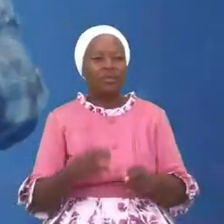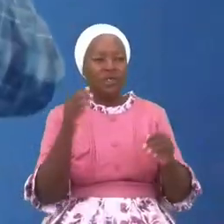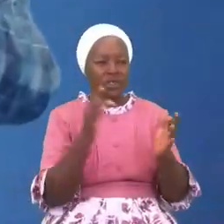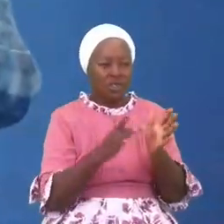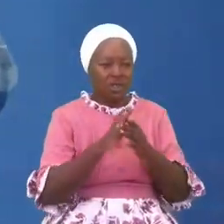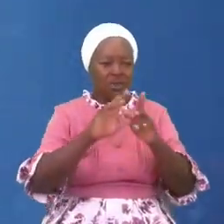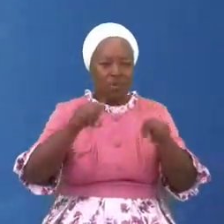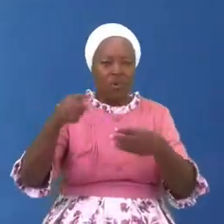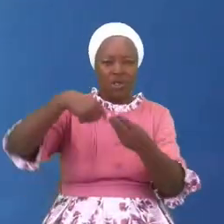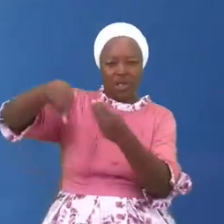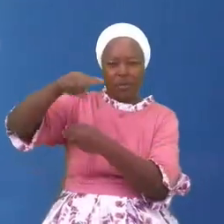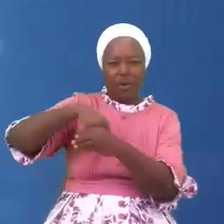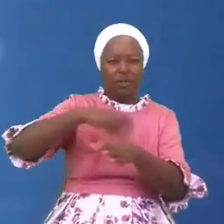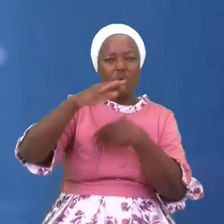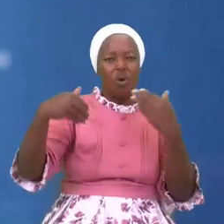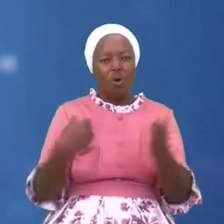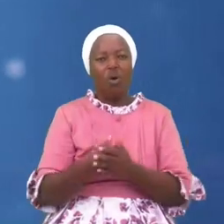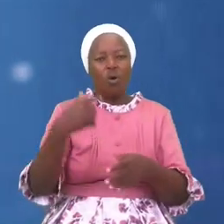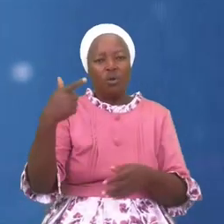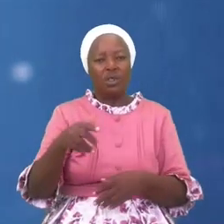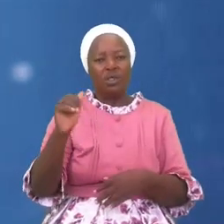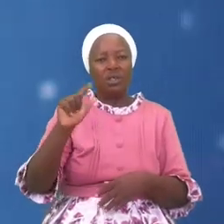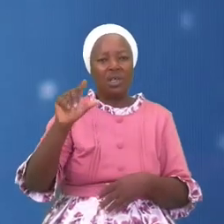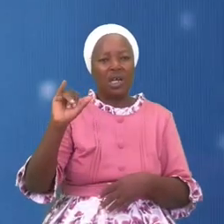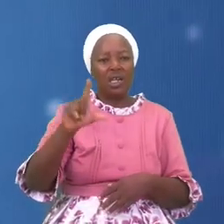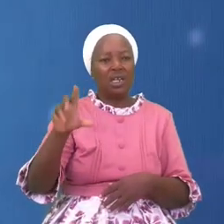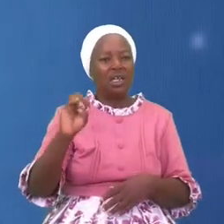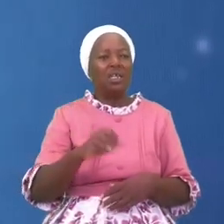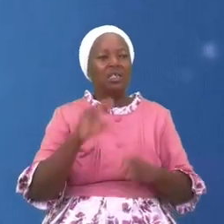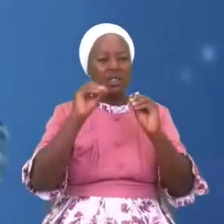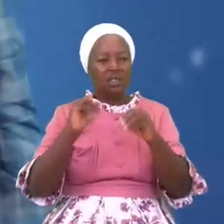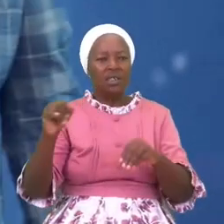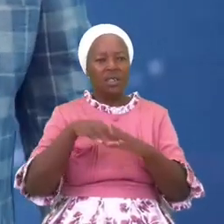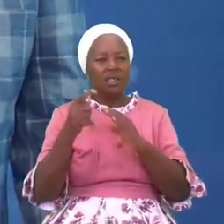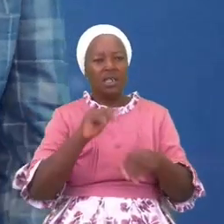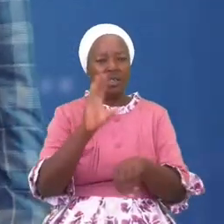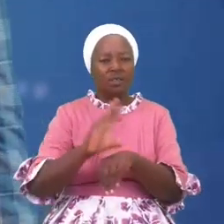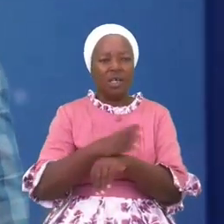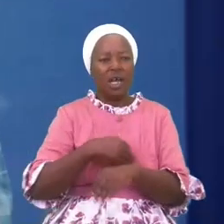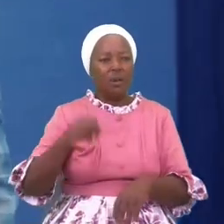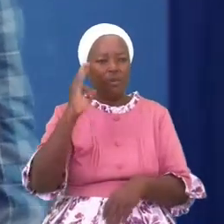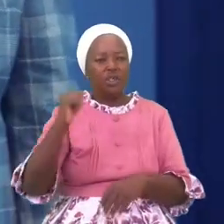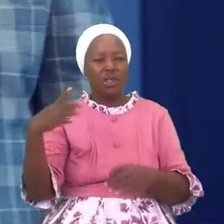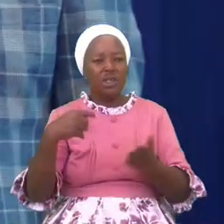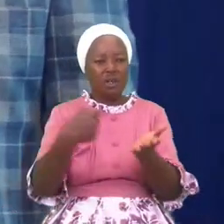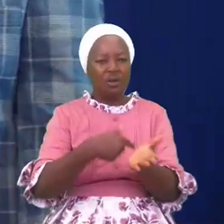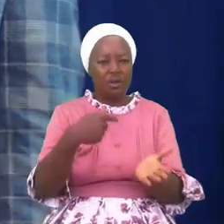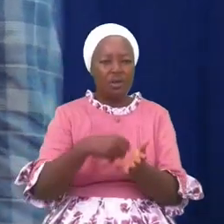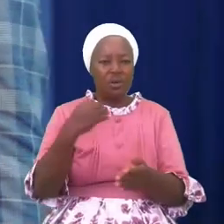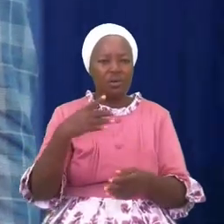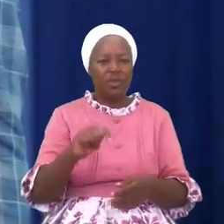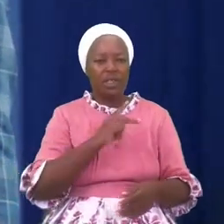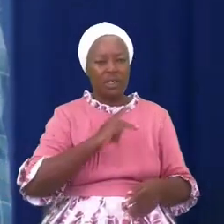their synagogues and preaching the gospel of the kingdom and healing